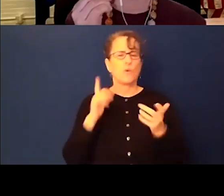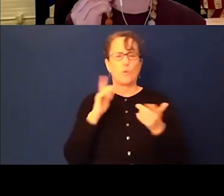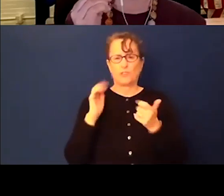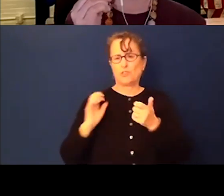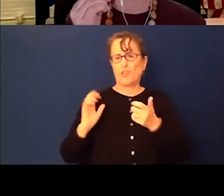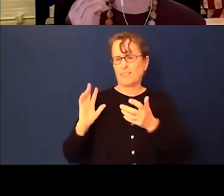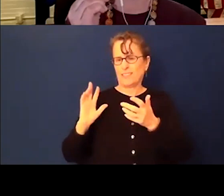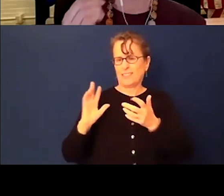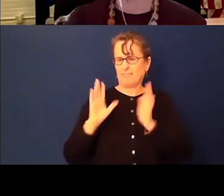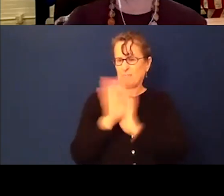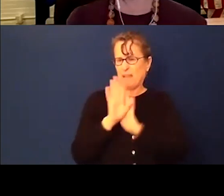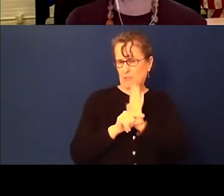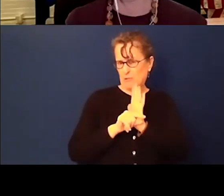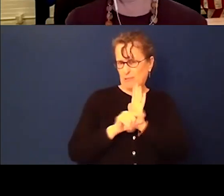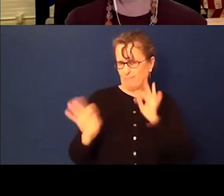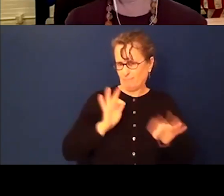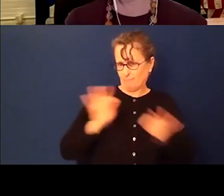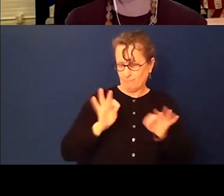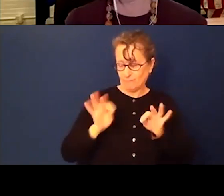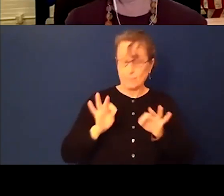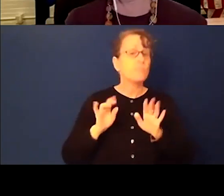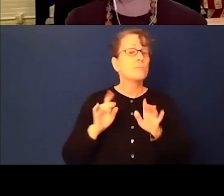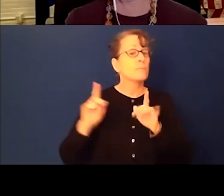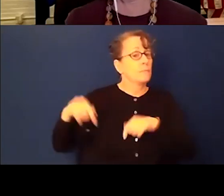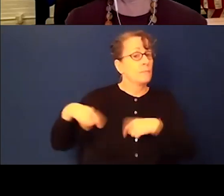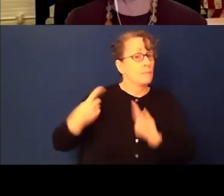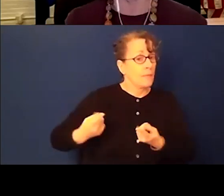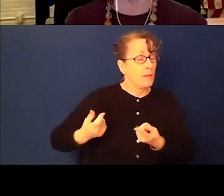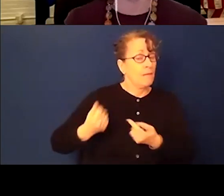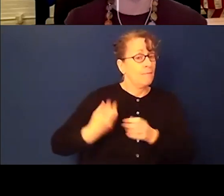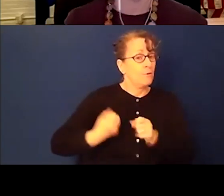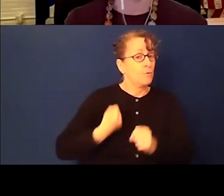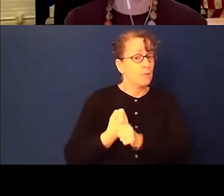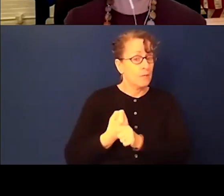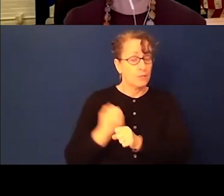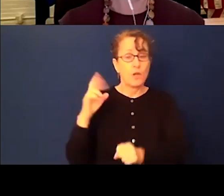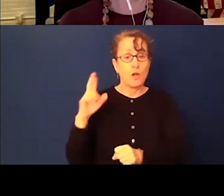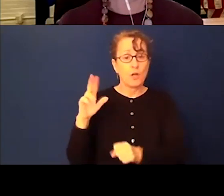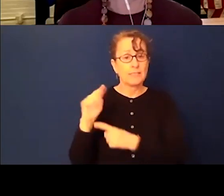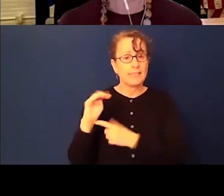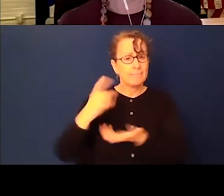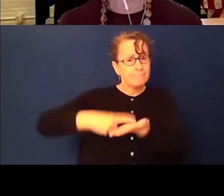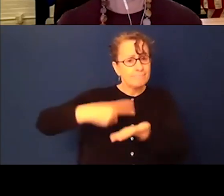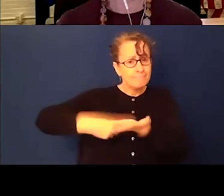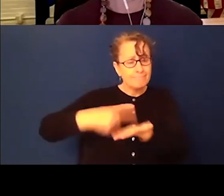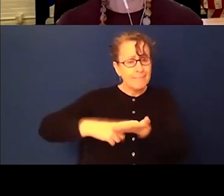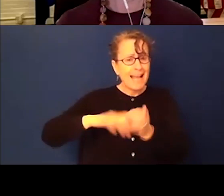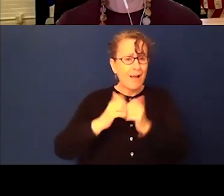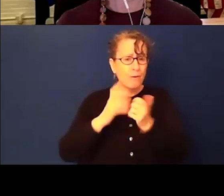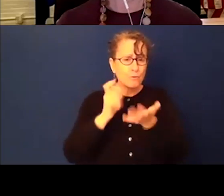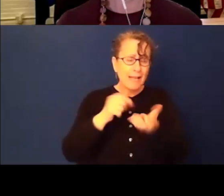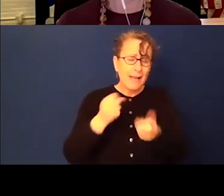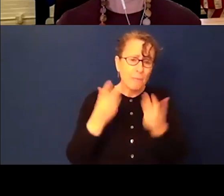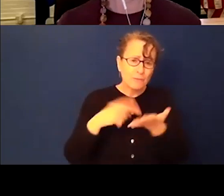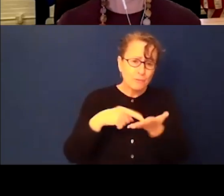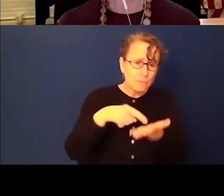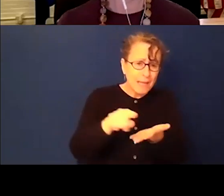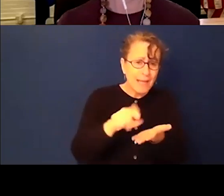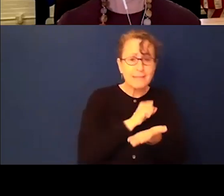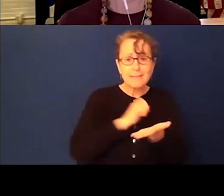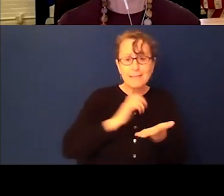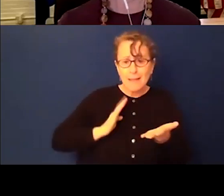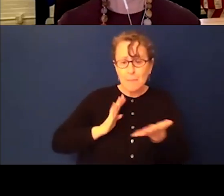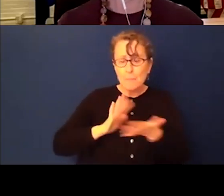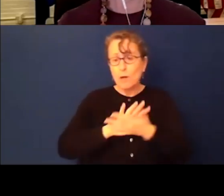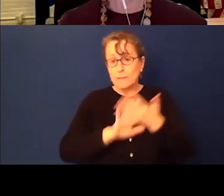RTM has several years in a row now considered the compensation for Select Board members at some length. And this year